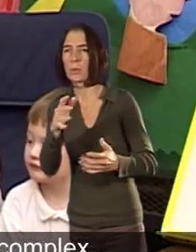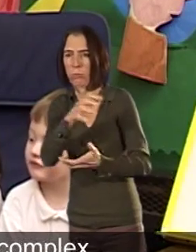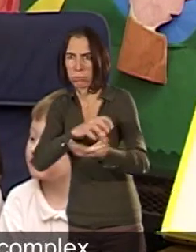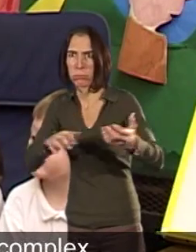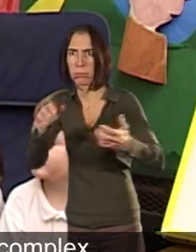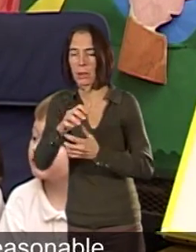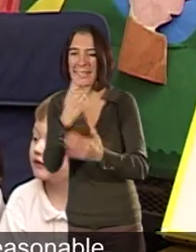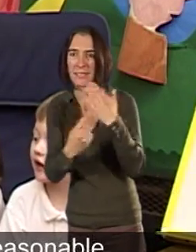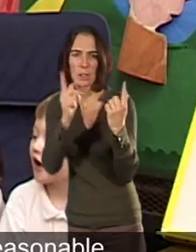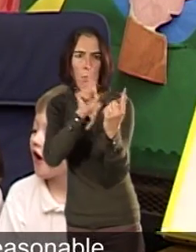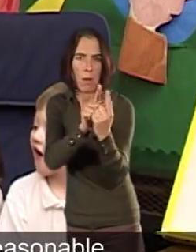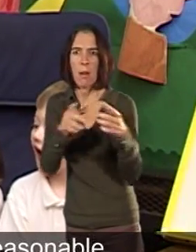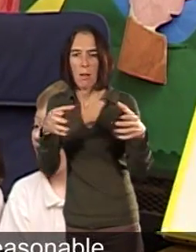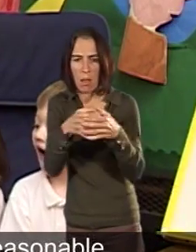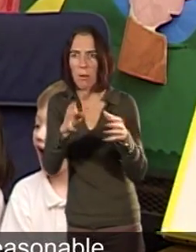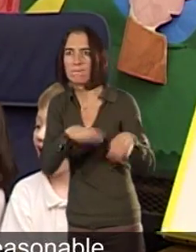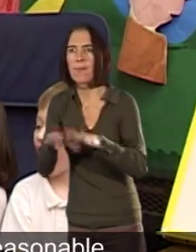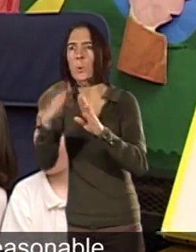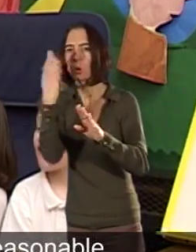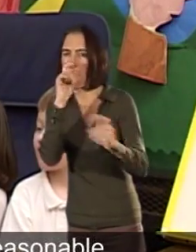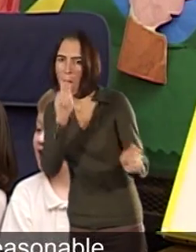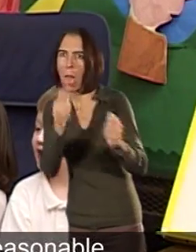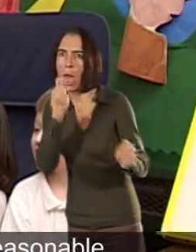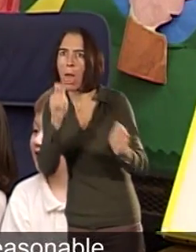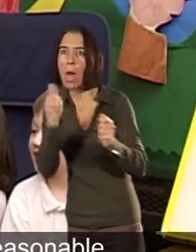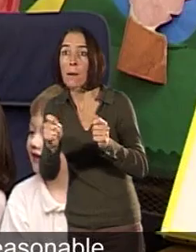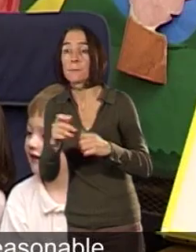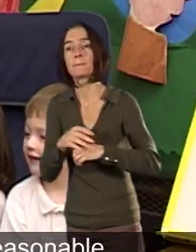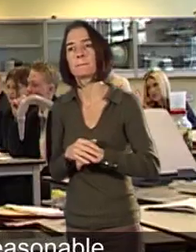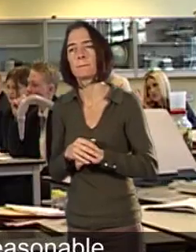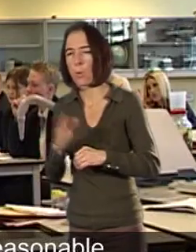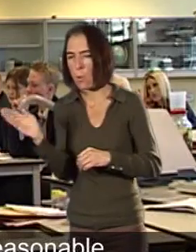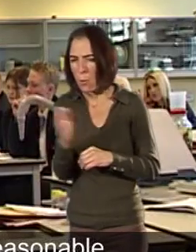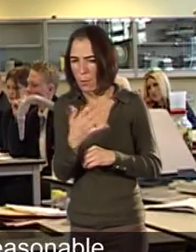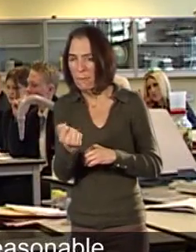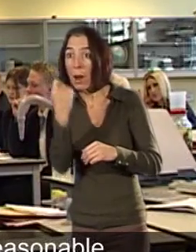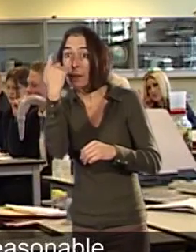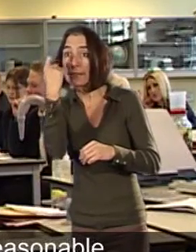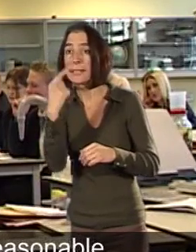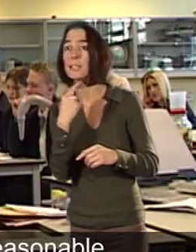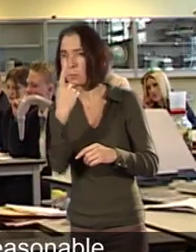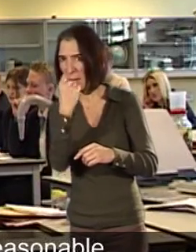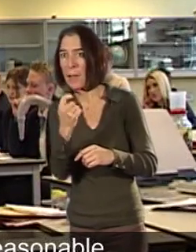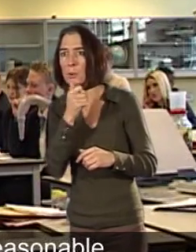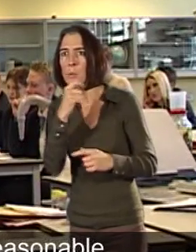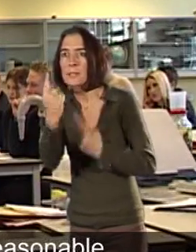individual, class and whole school level. All contain ideas for reasonable adjustments that can be made in your school.